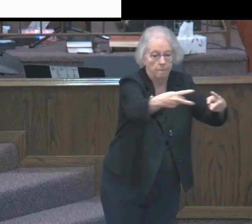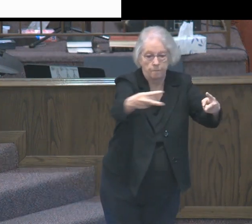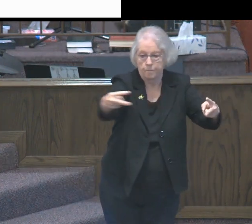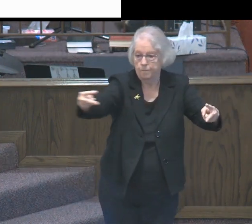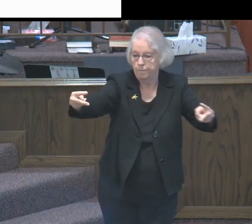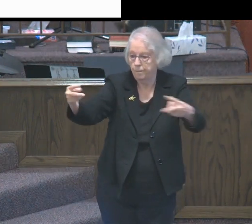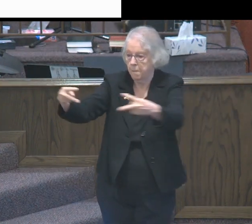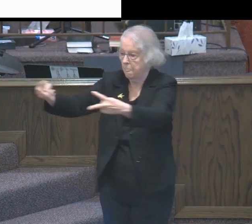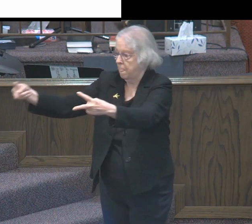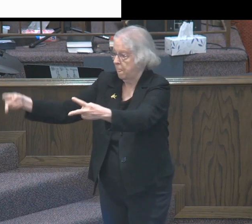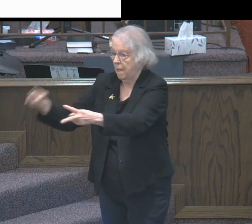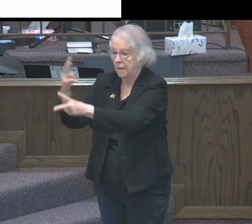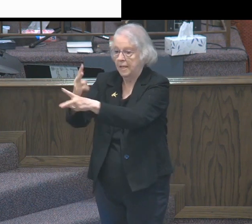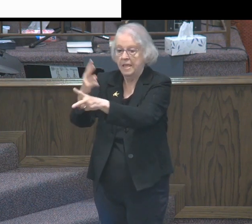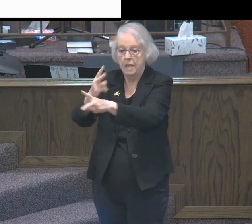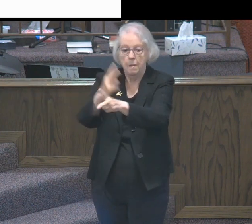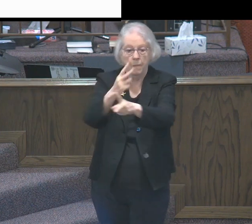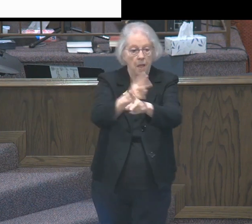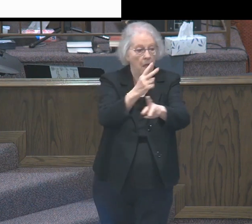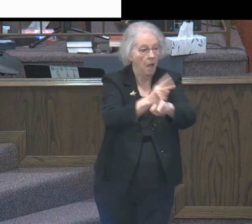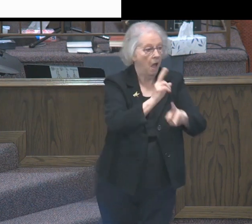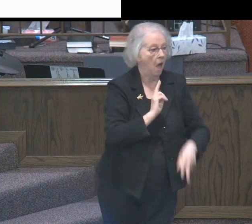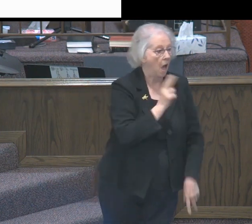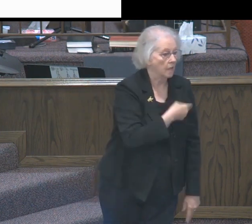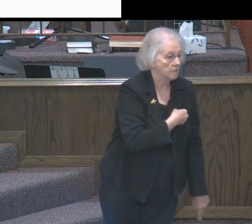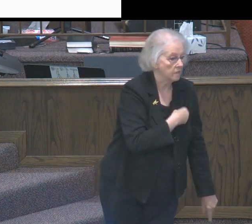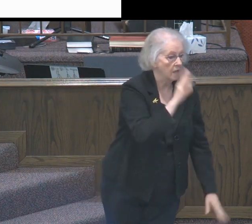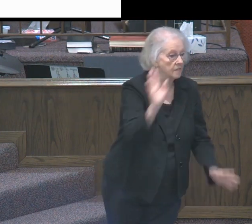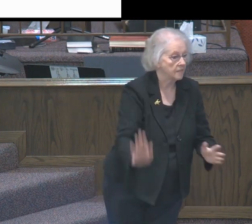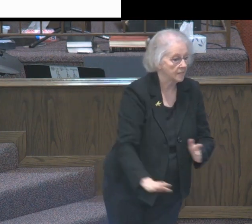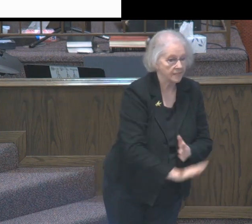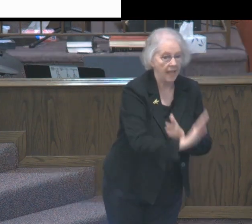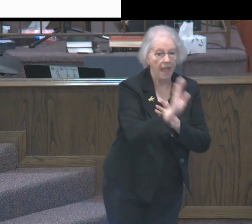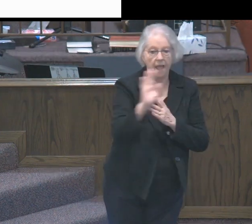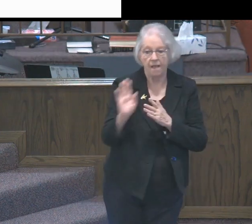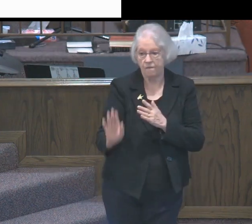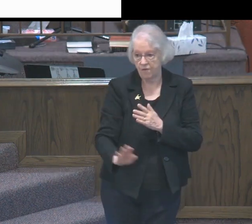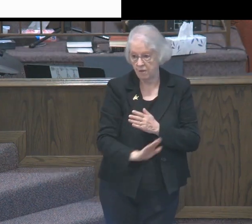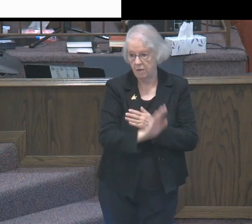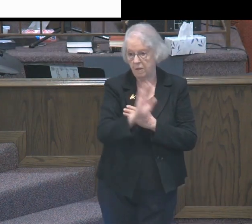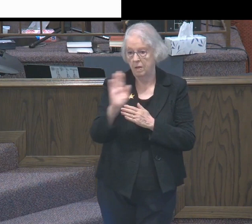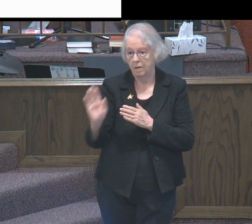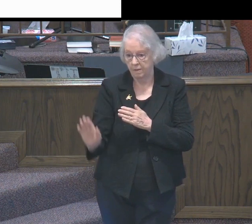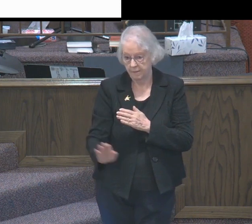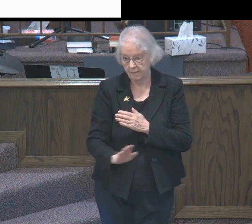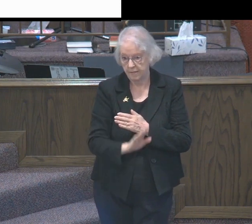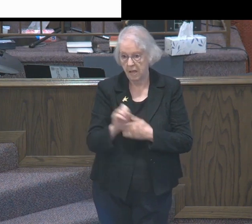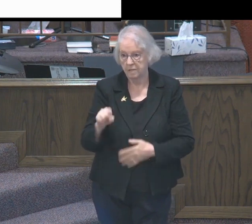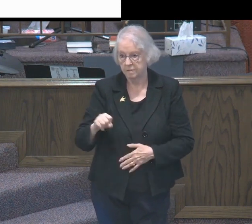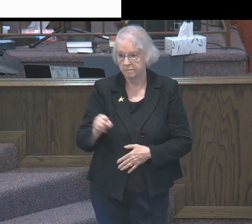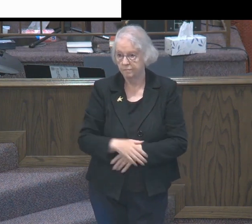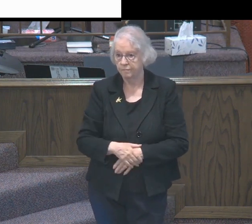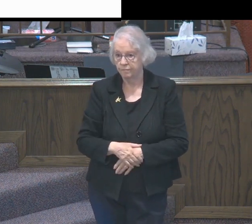scribes and the Pharisees. See, their righteousness was based on fear. I can't get caught with a needle in my lapel.